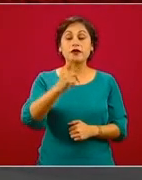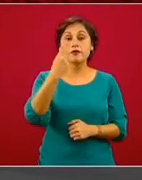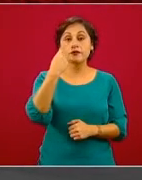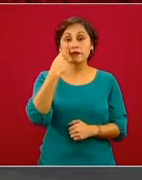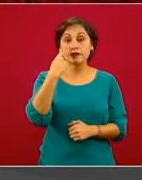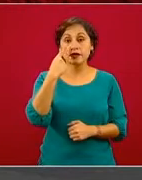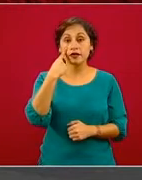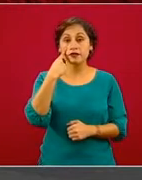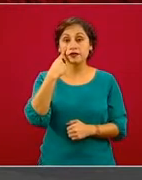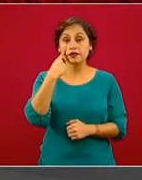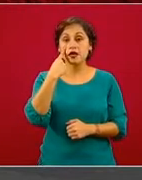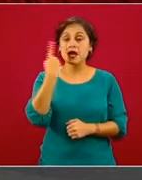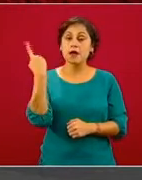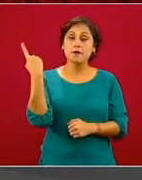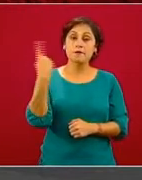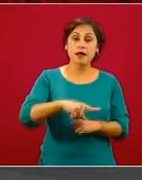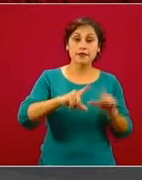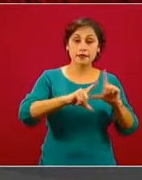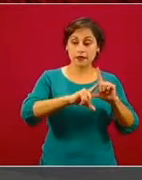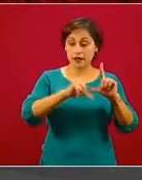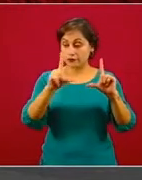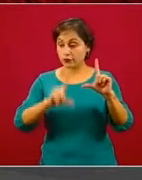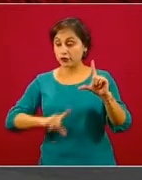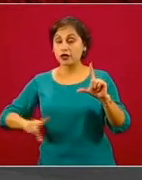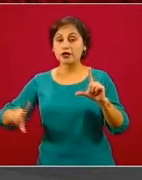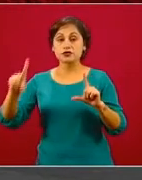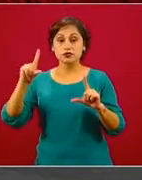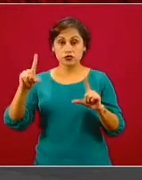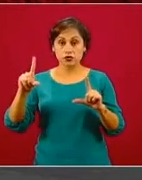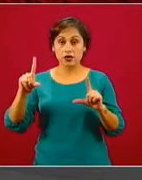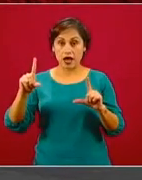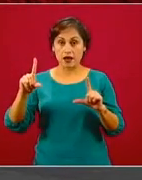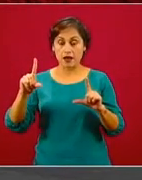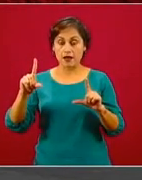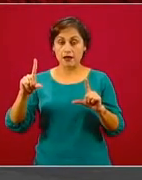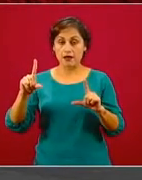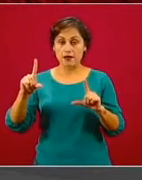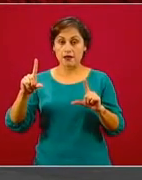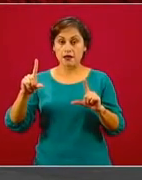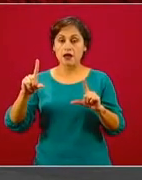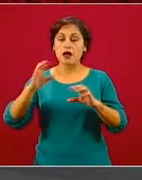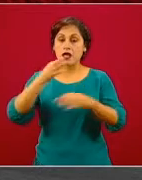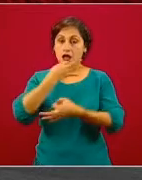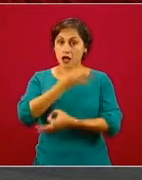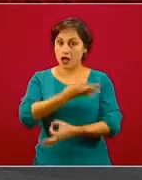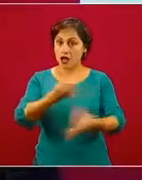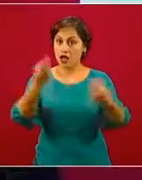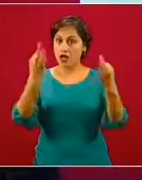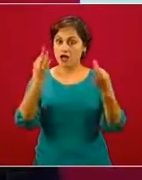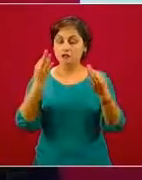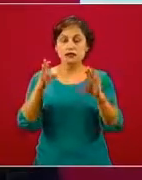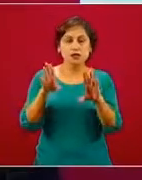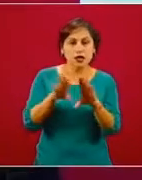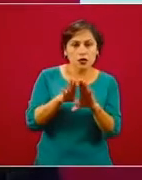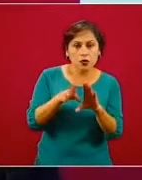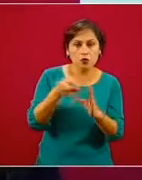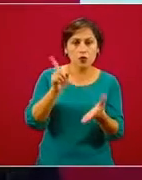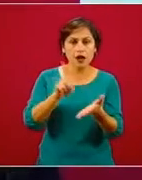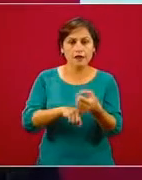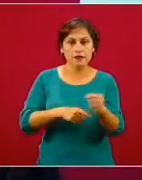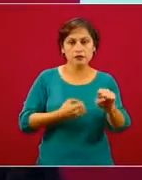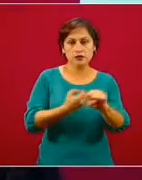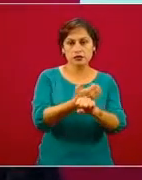those provisions can never be lesser than the national provisions until that national campaign has